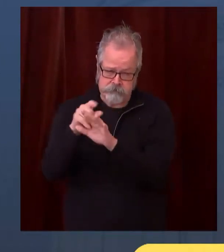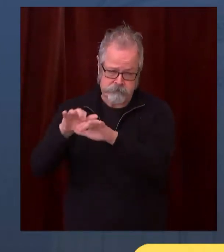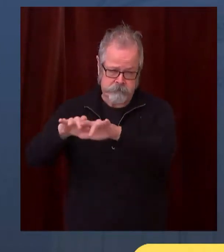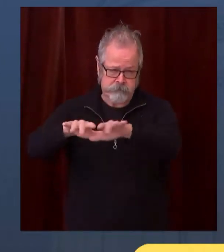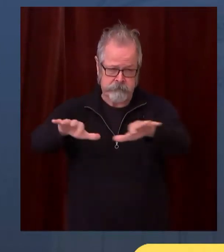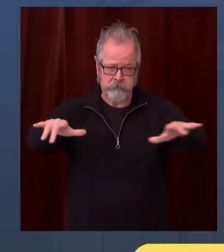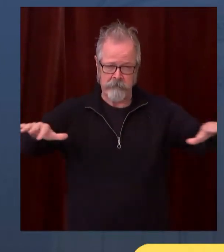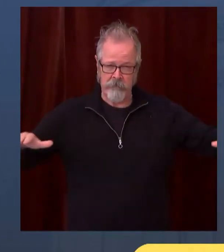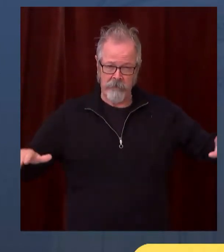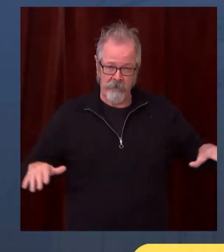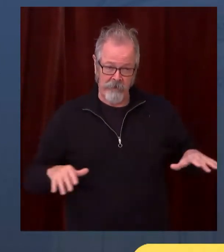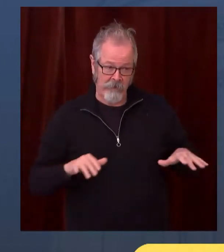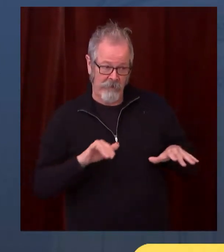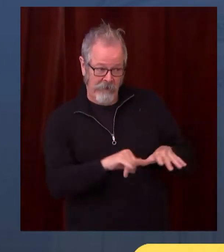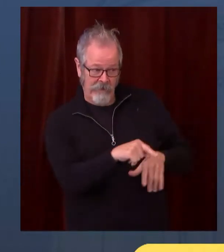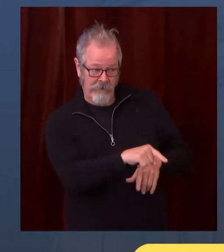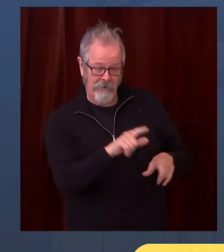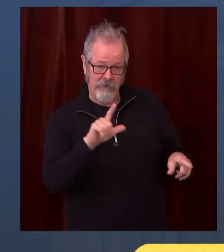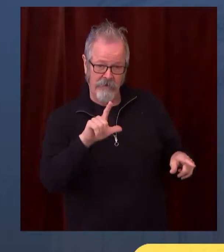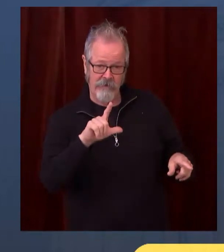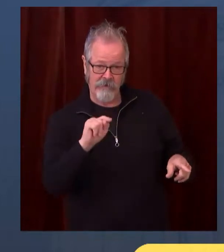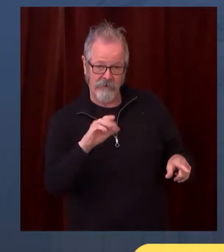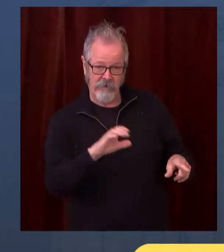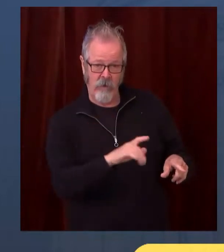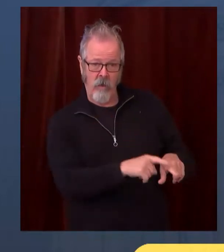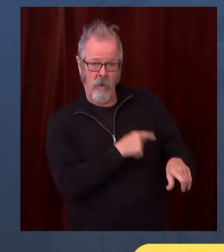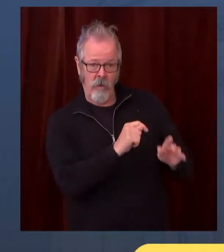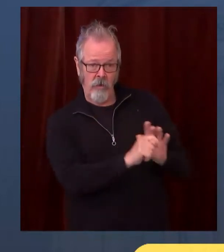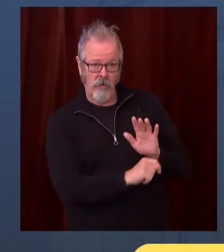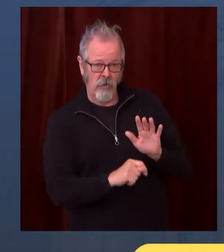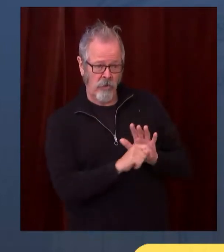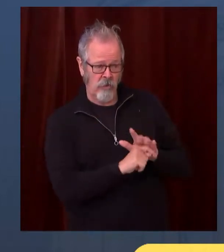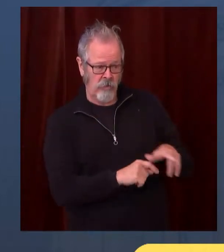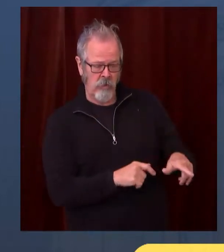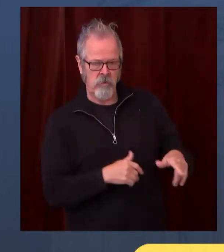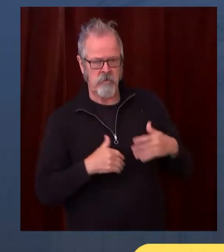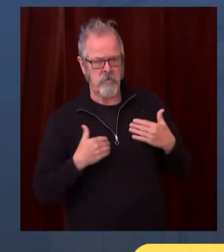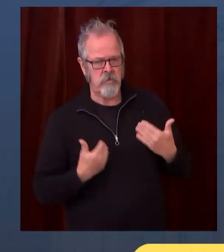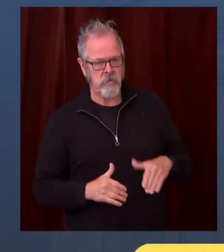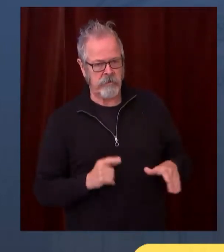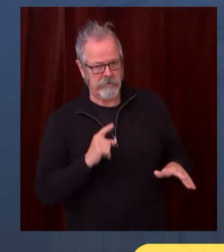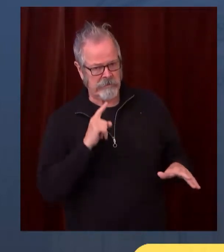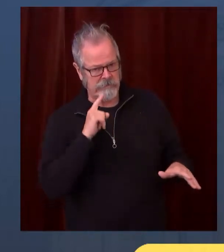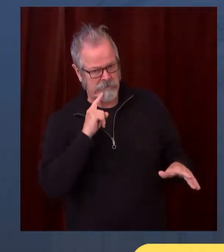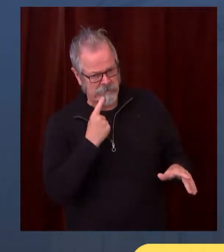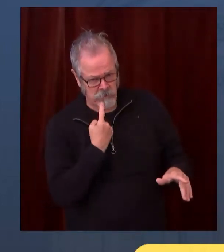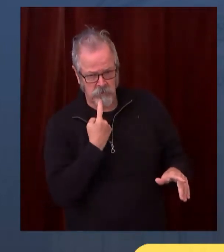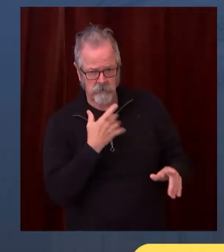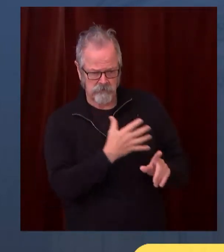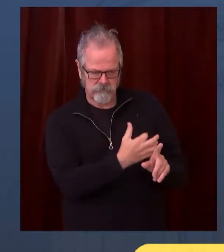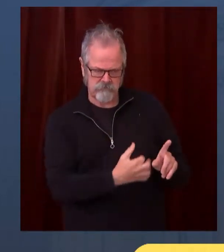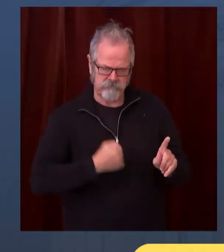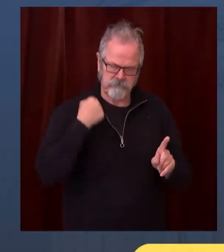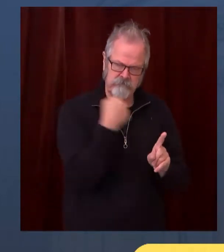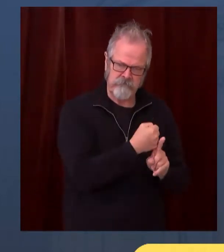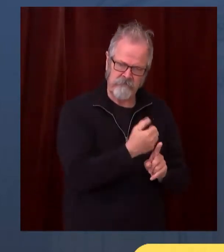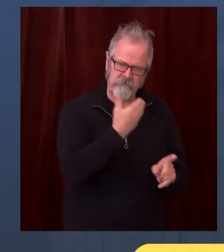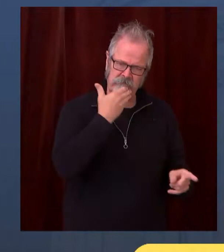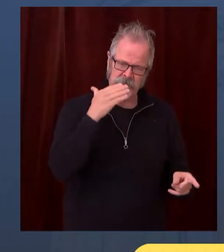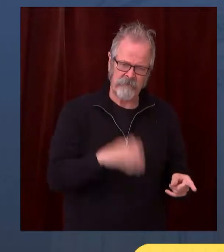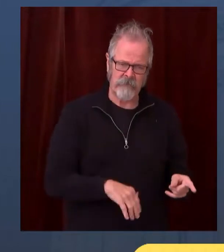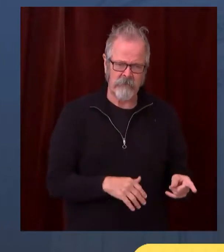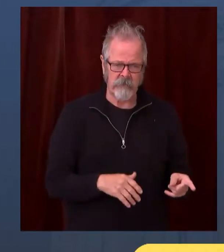the residents as the pandemic was raging. These are highly susceptible people with very vulnerable